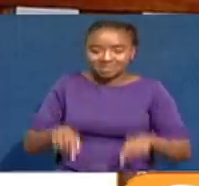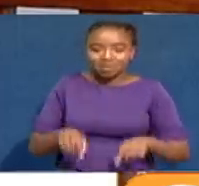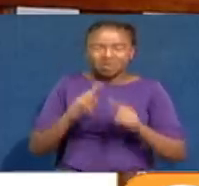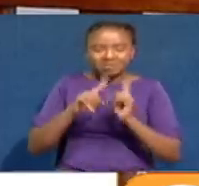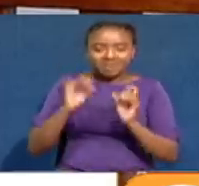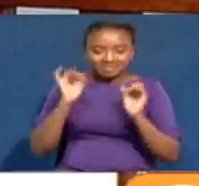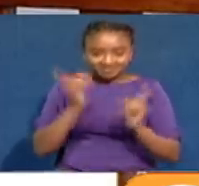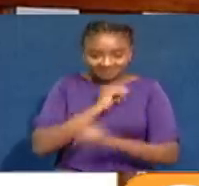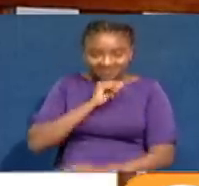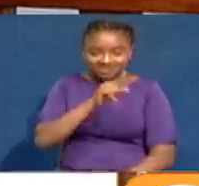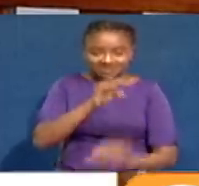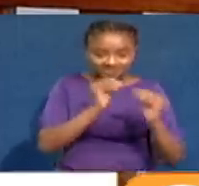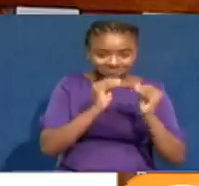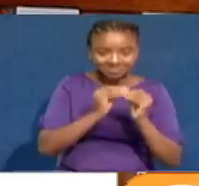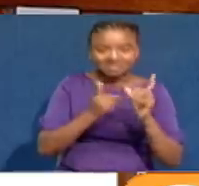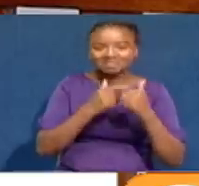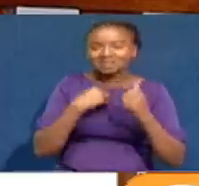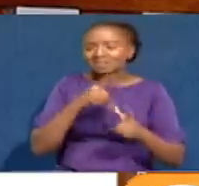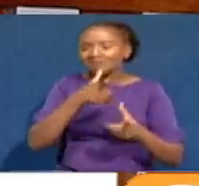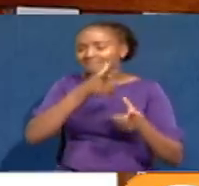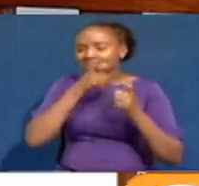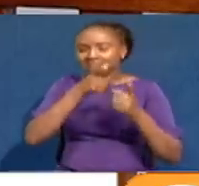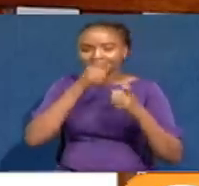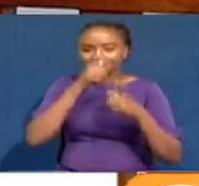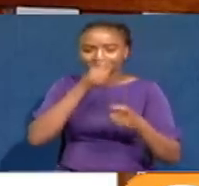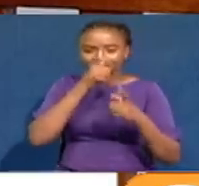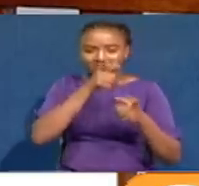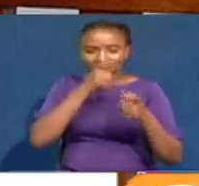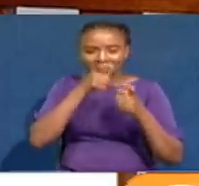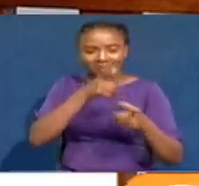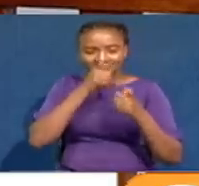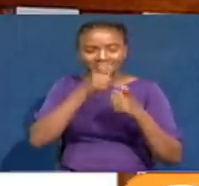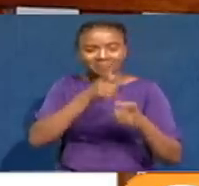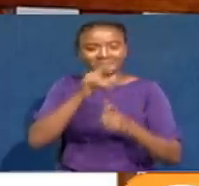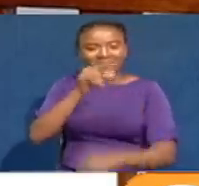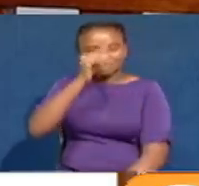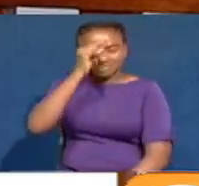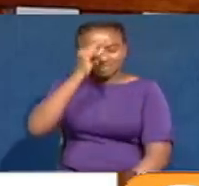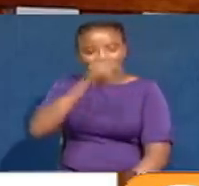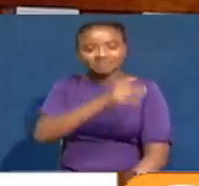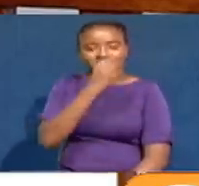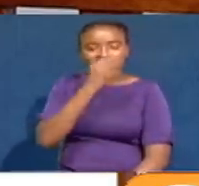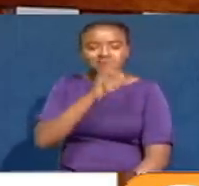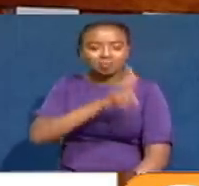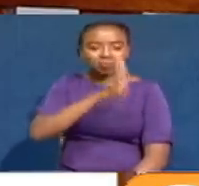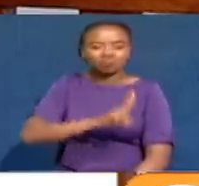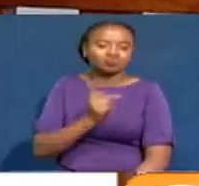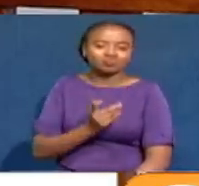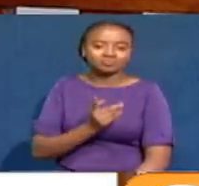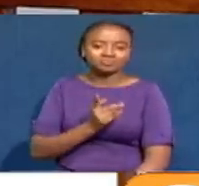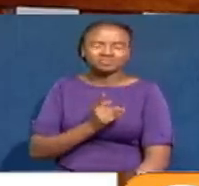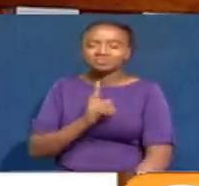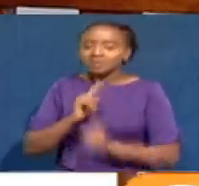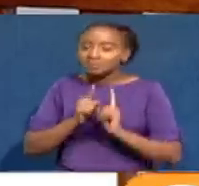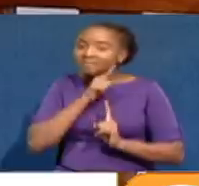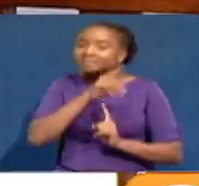wakienda, wakitoka hapo, is the bad things about this government, borrowing by this government, they have been borrowing. Authorized by